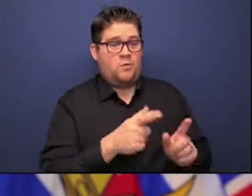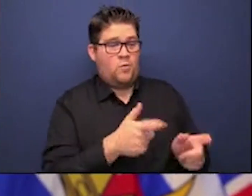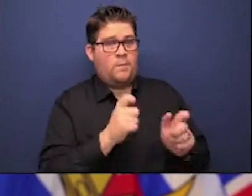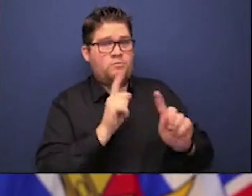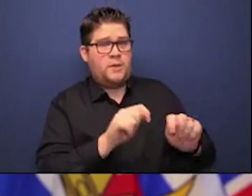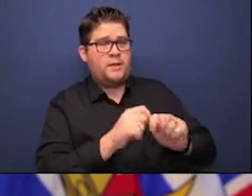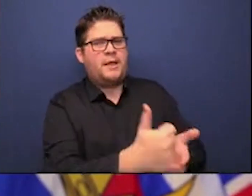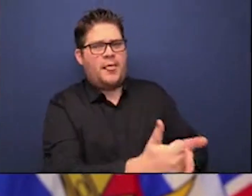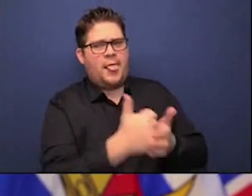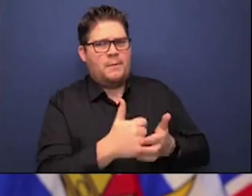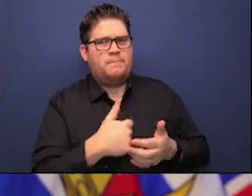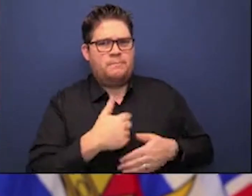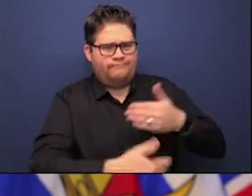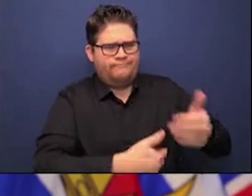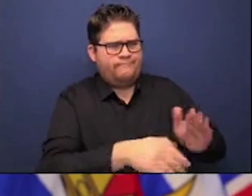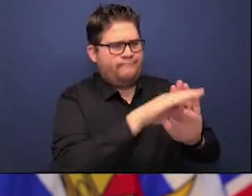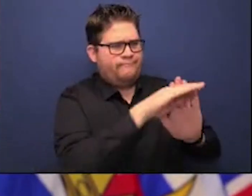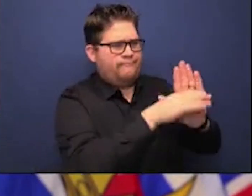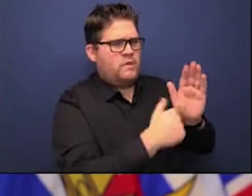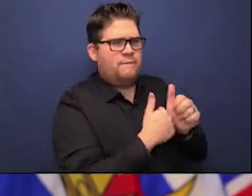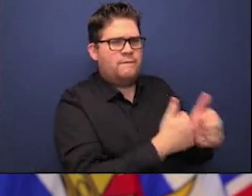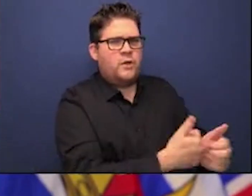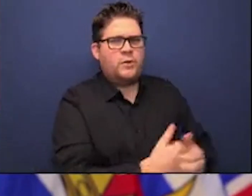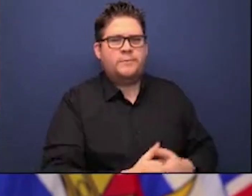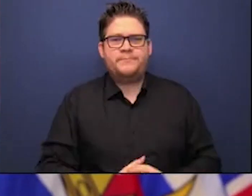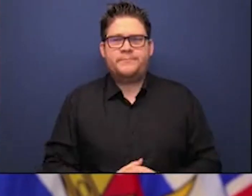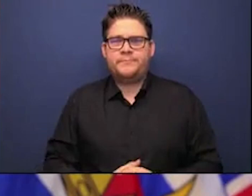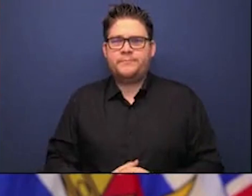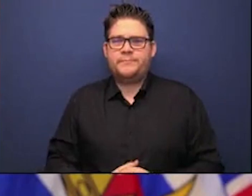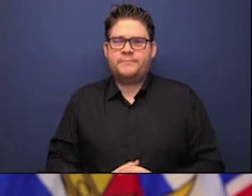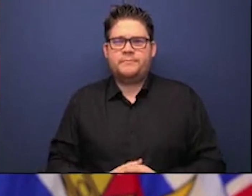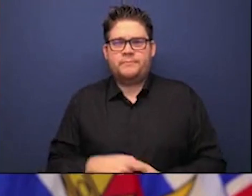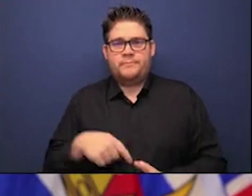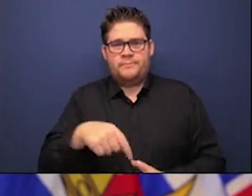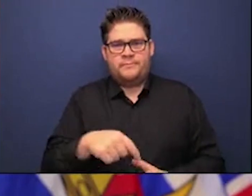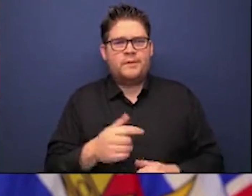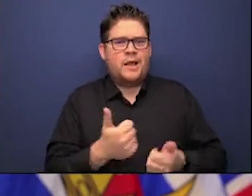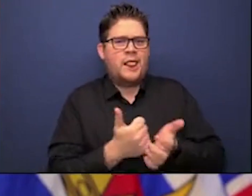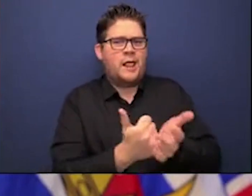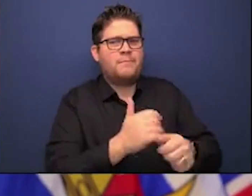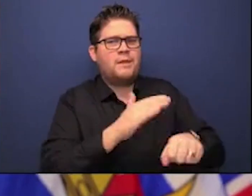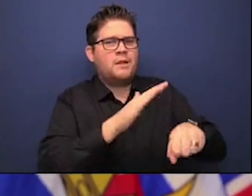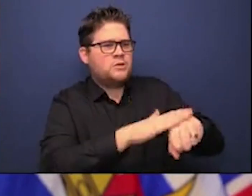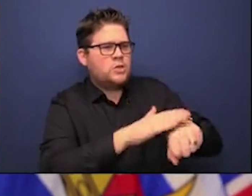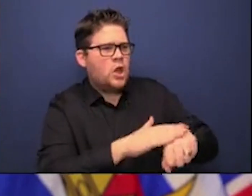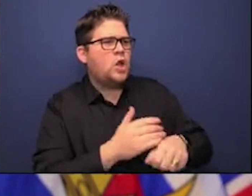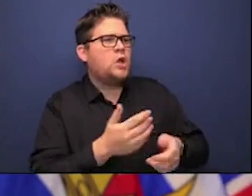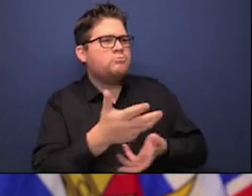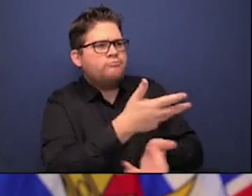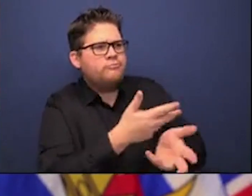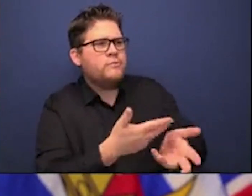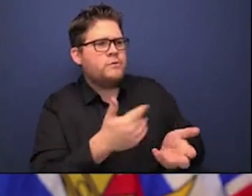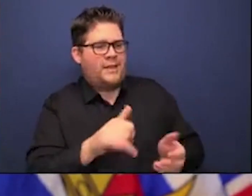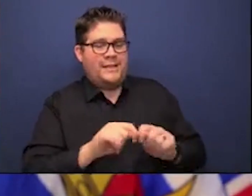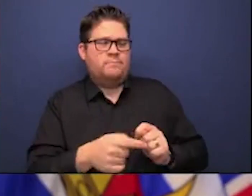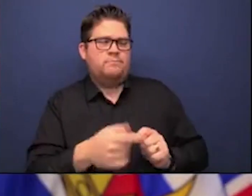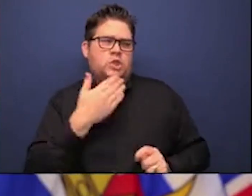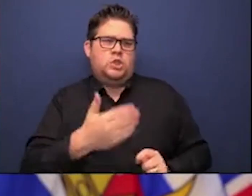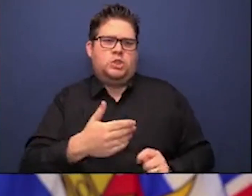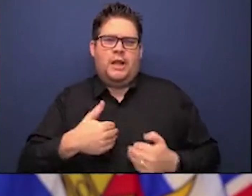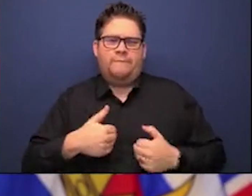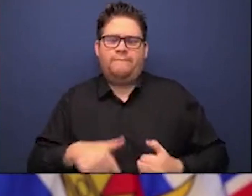that arose out of the consultations that were done by that team over the last few weeks. Yeah.